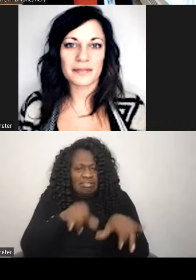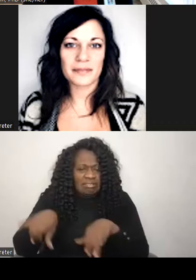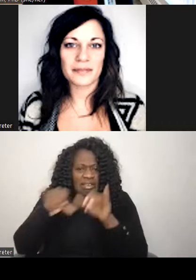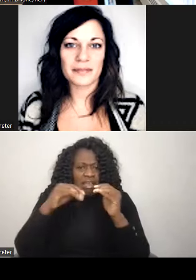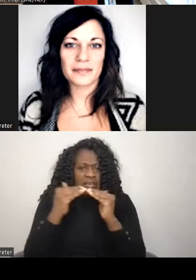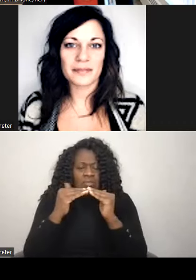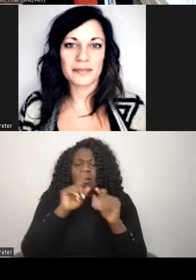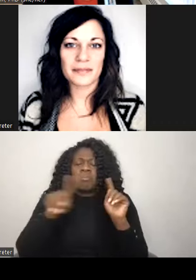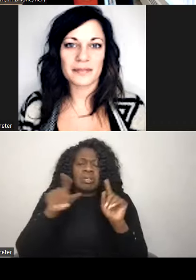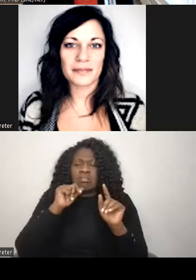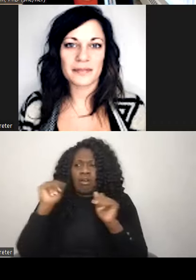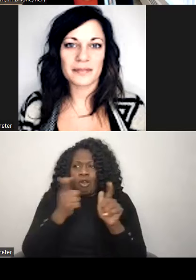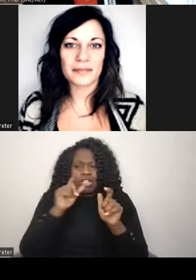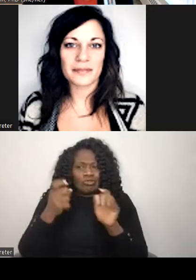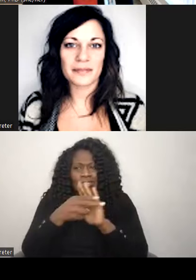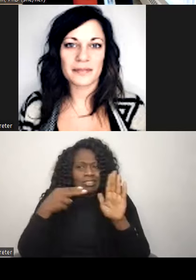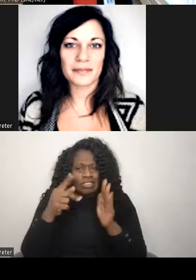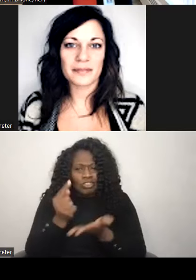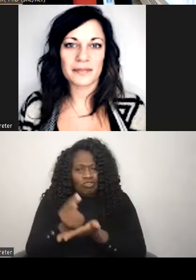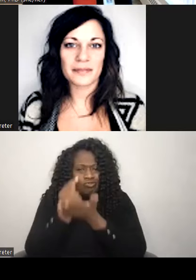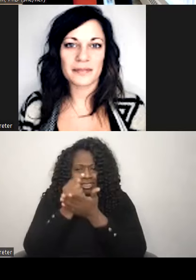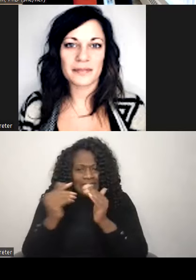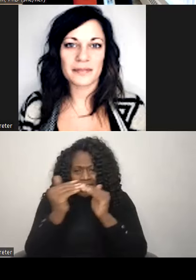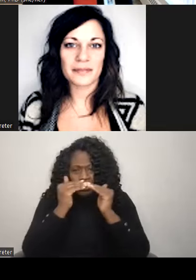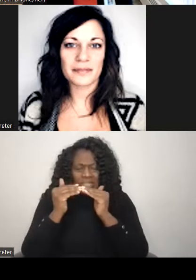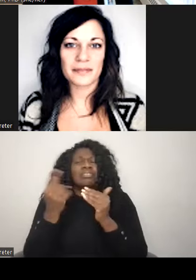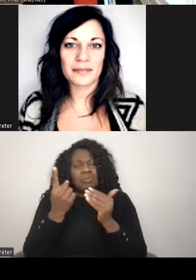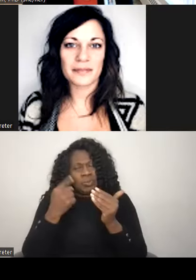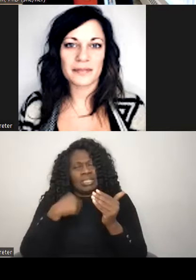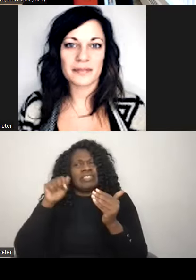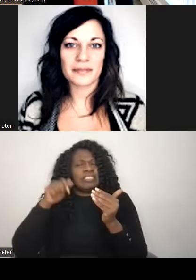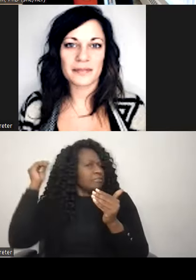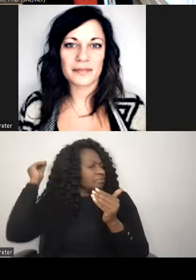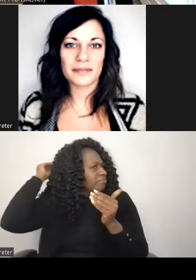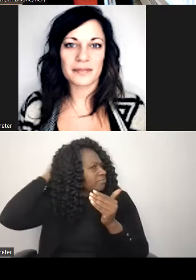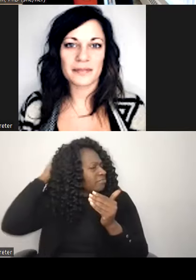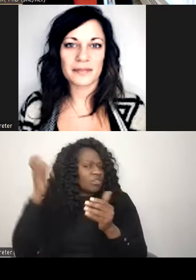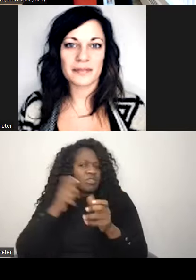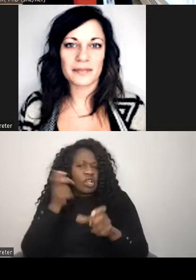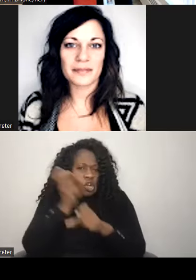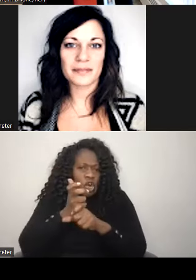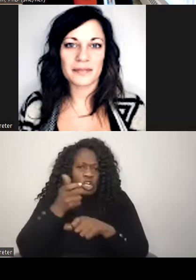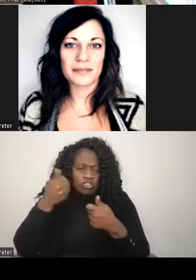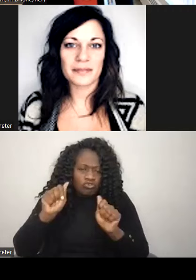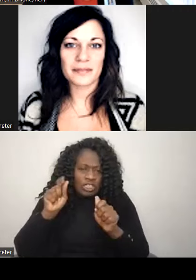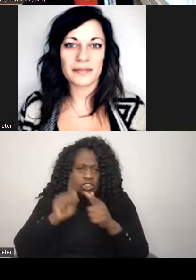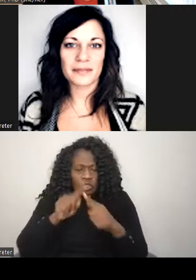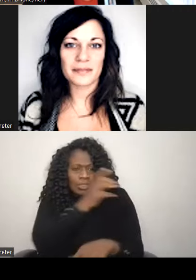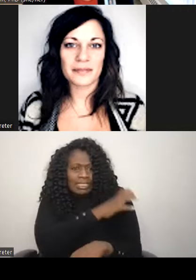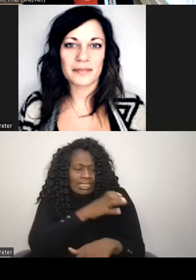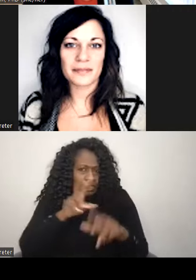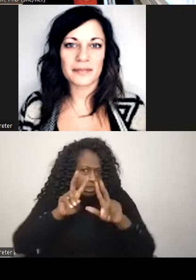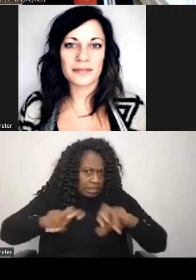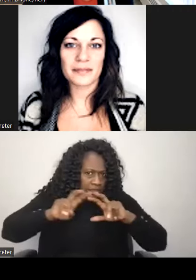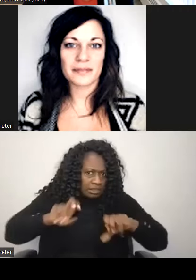all children are diagnosed and treated equally. And that is something that we really work hard in our clinic to sort of make sure